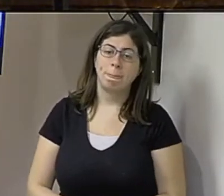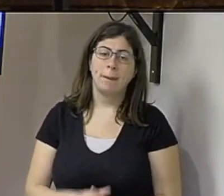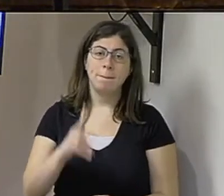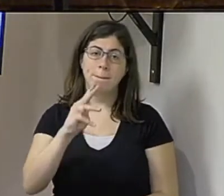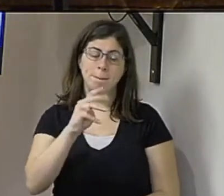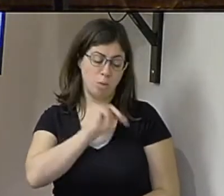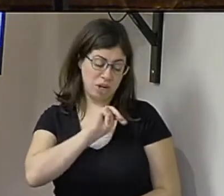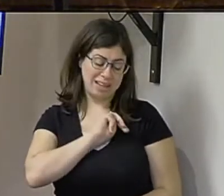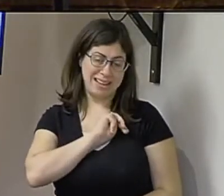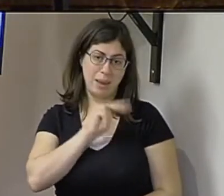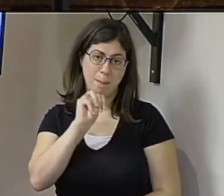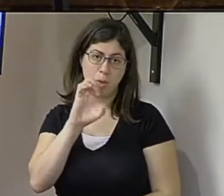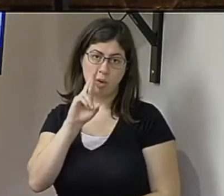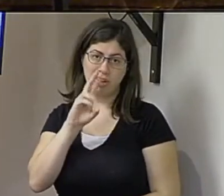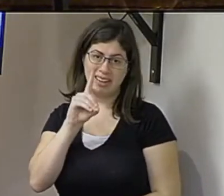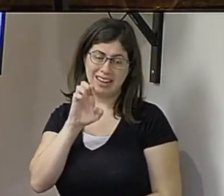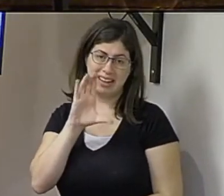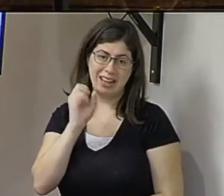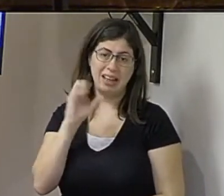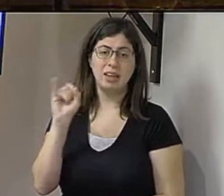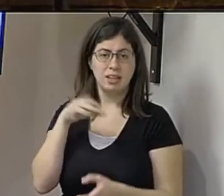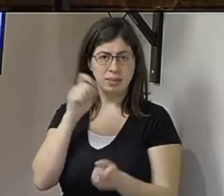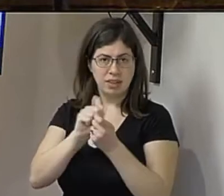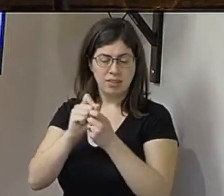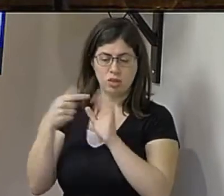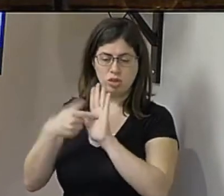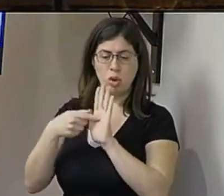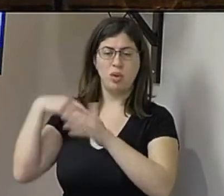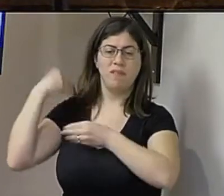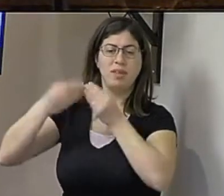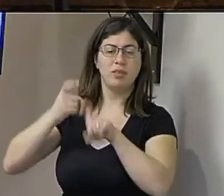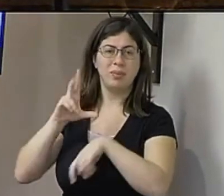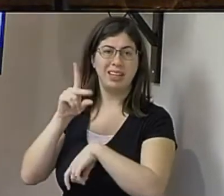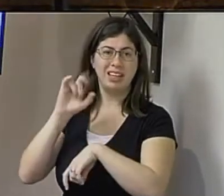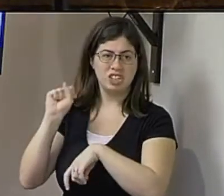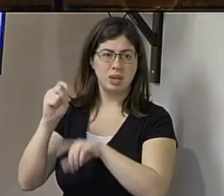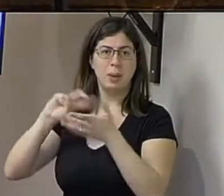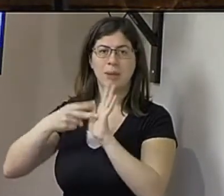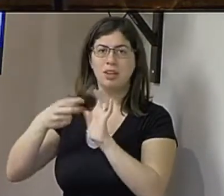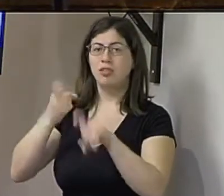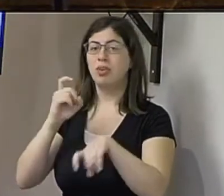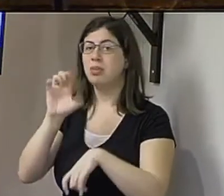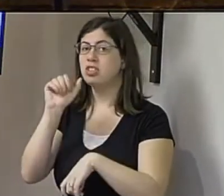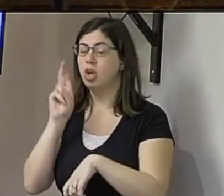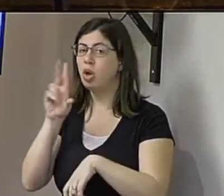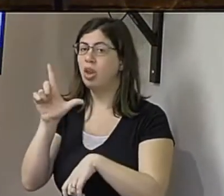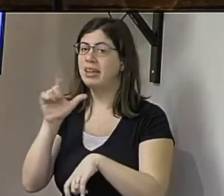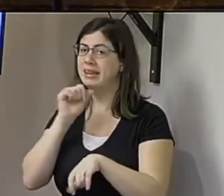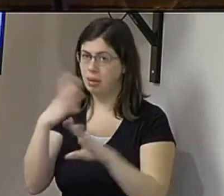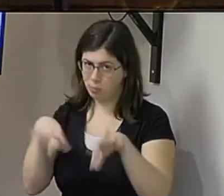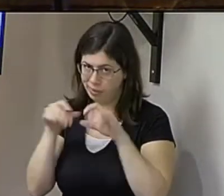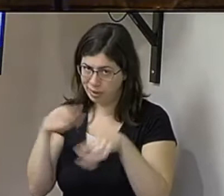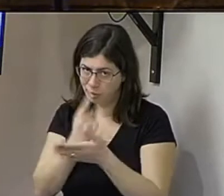Mordecai is specifically labeled as a descendant of Kish. And so that means he's from the family of Saul. Hang on to that. It's not going to be important this week, but